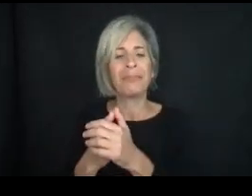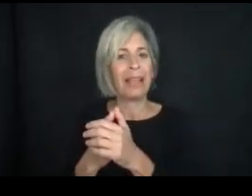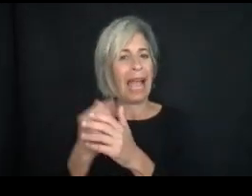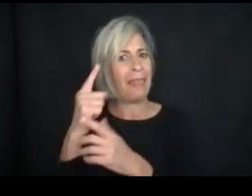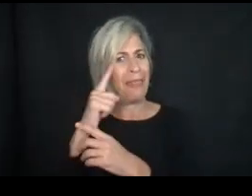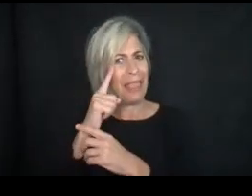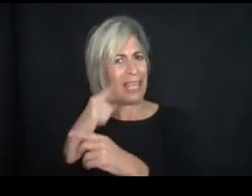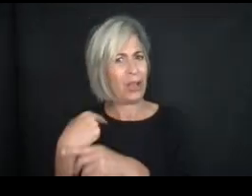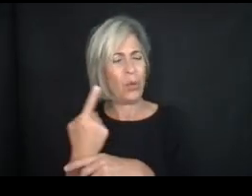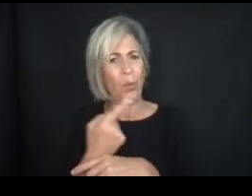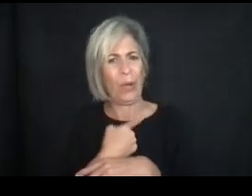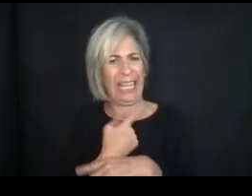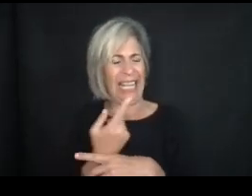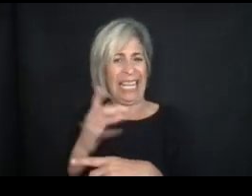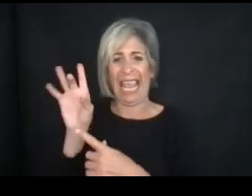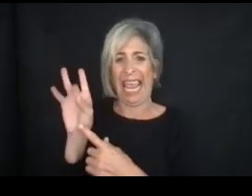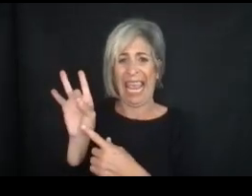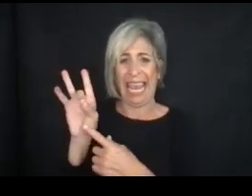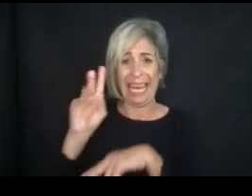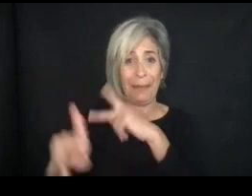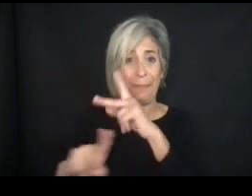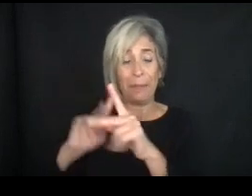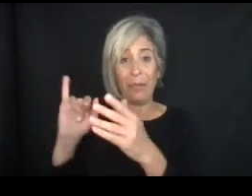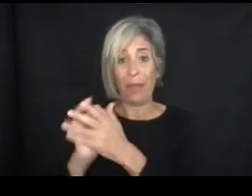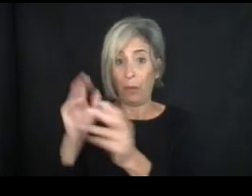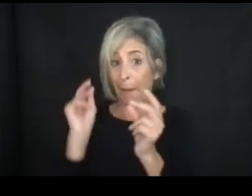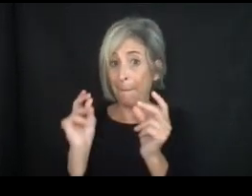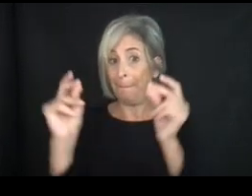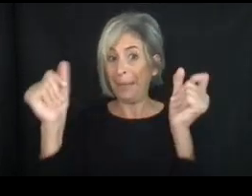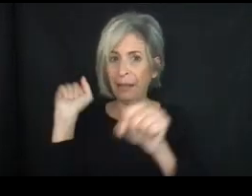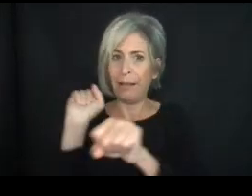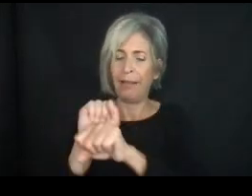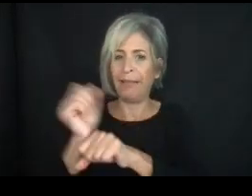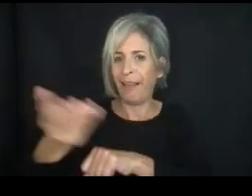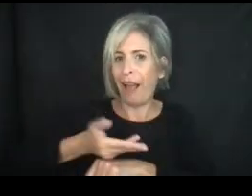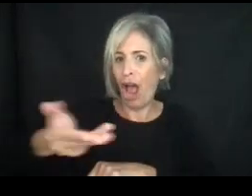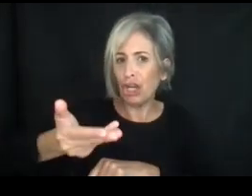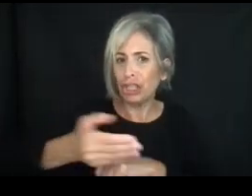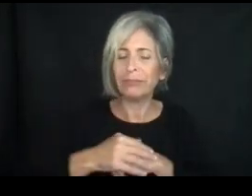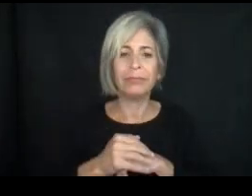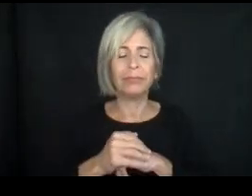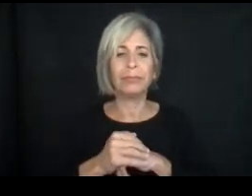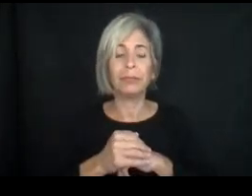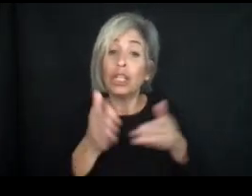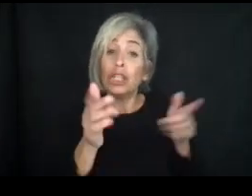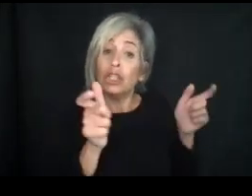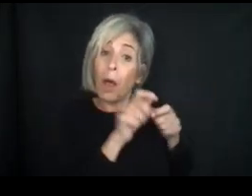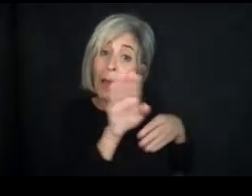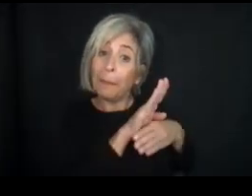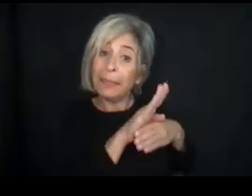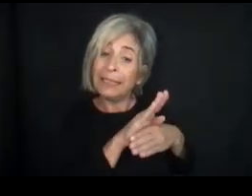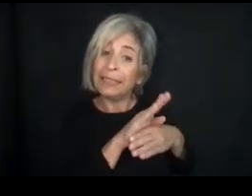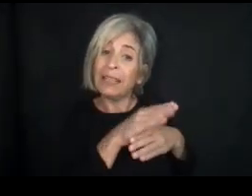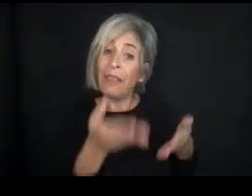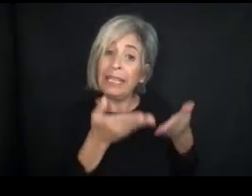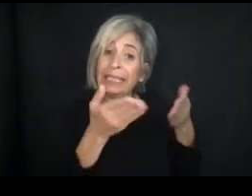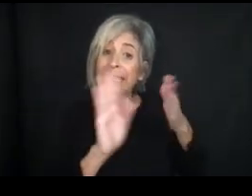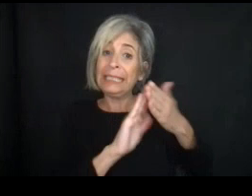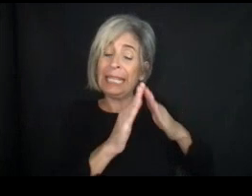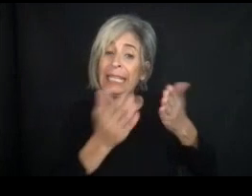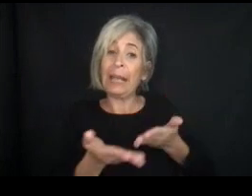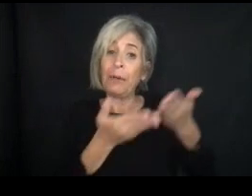think there were like 8 people that were immediately employed. Small businesses, the city can provide loans